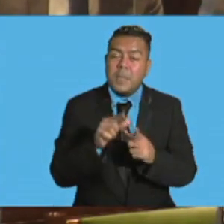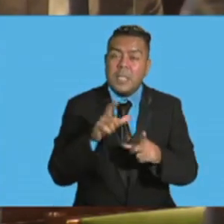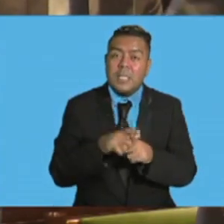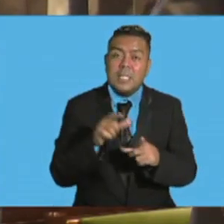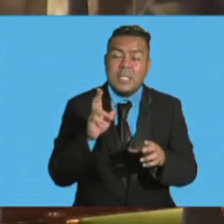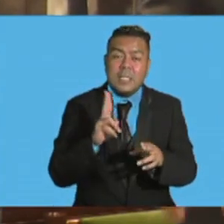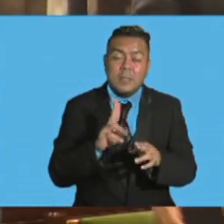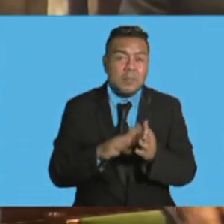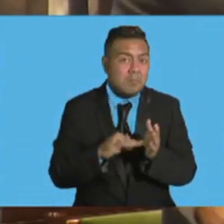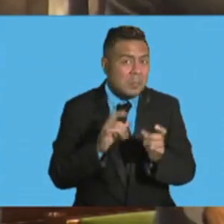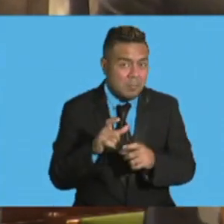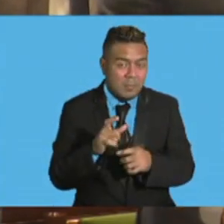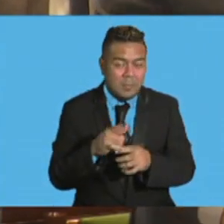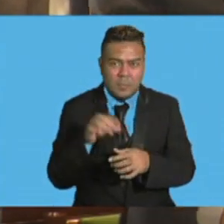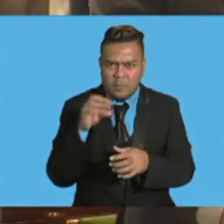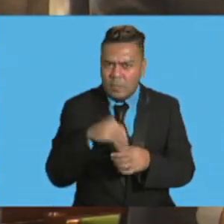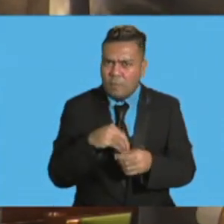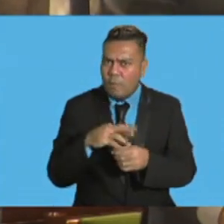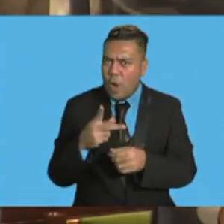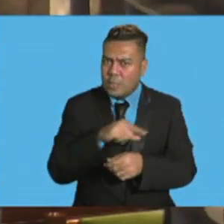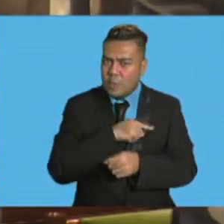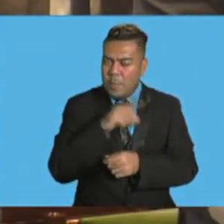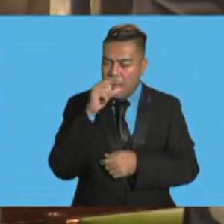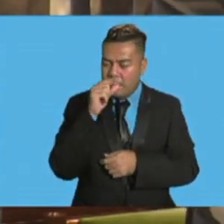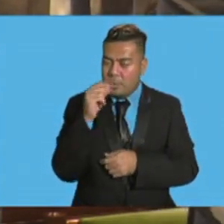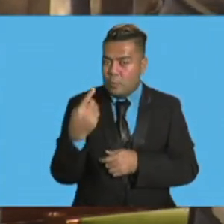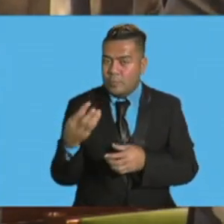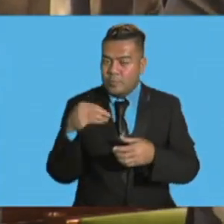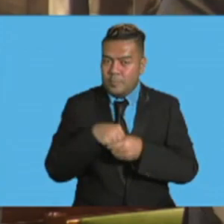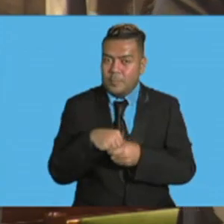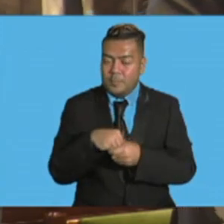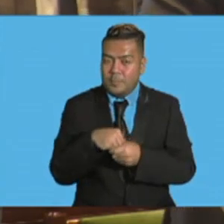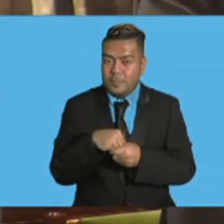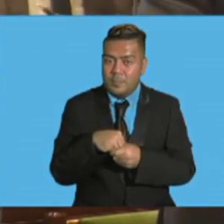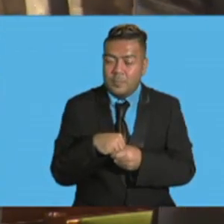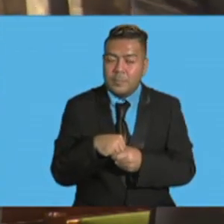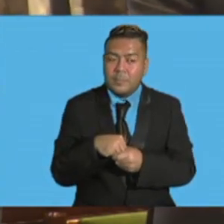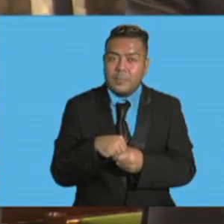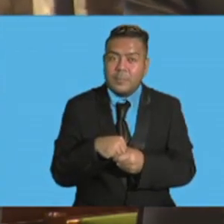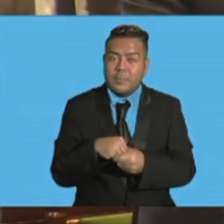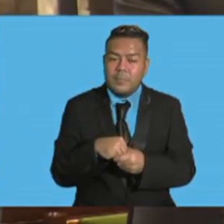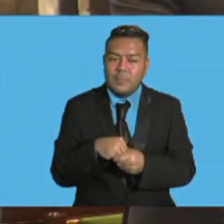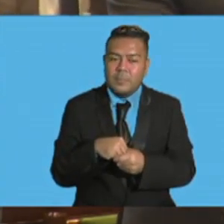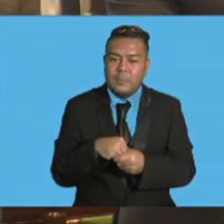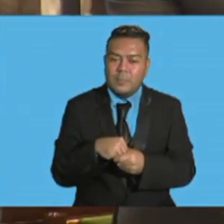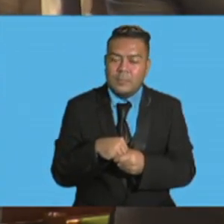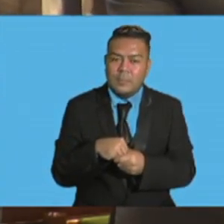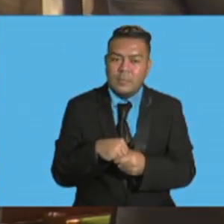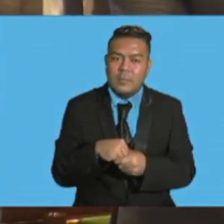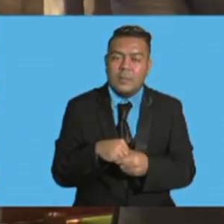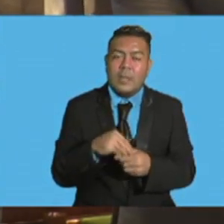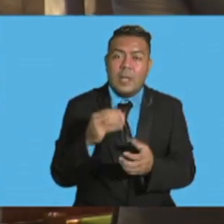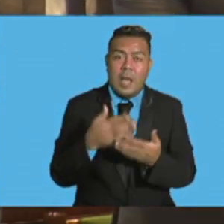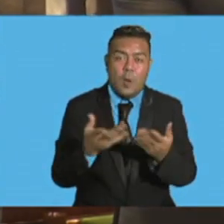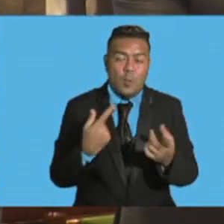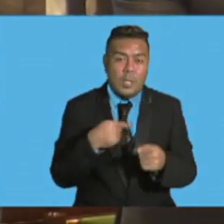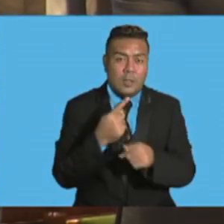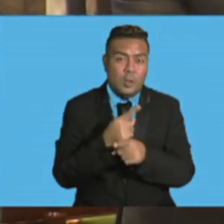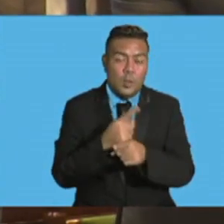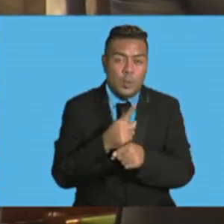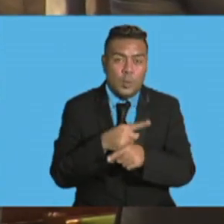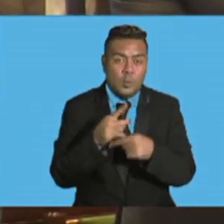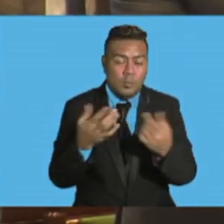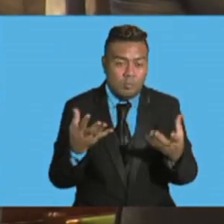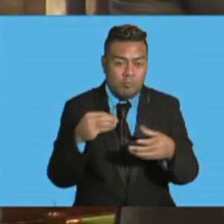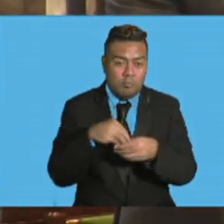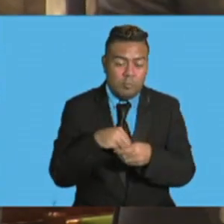allows and provides the forum for us to be able to directly engage with ADB as a regional subgroup, and how we can talk with and engage